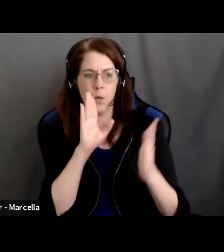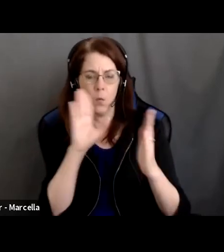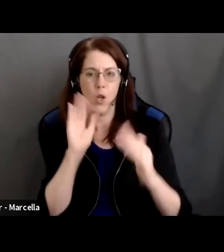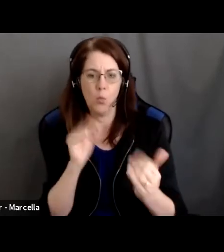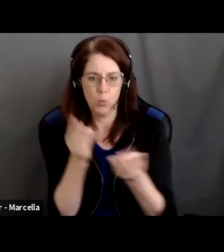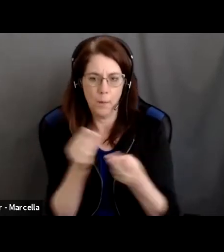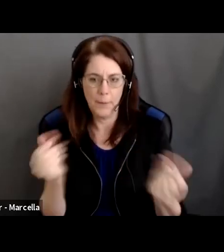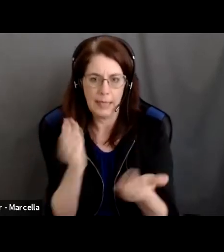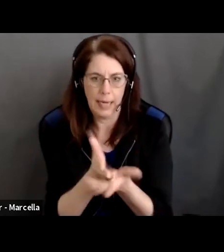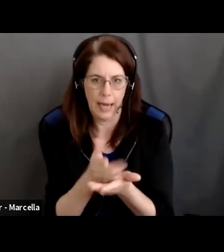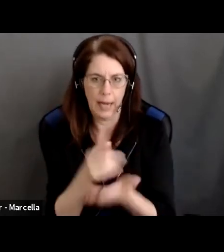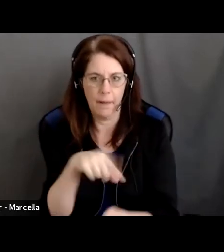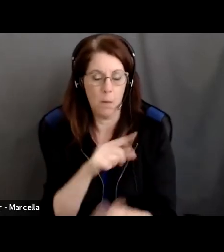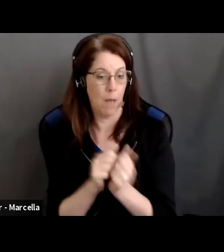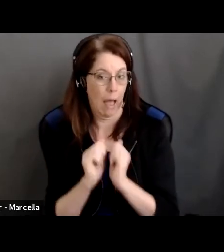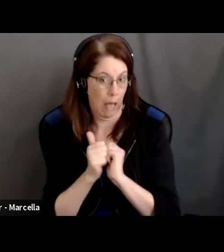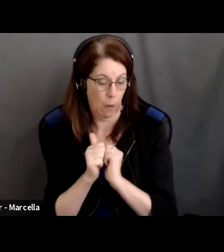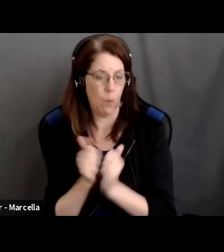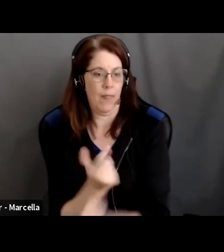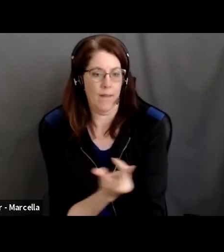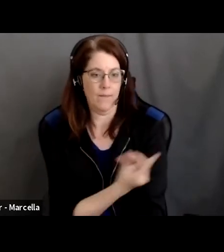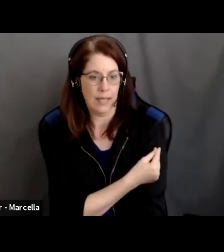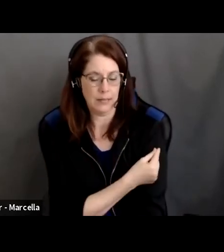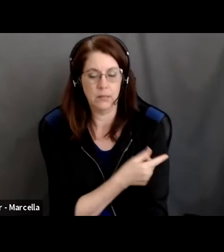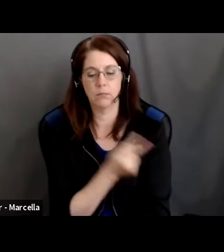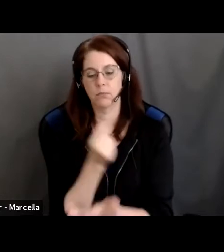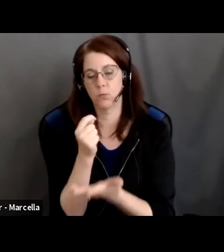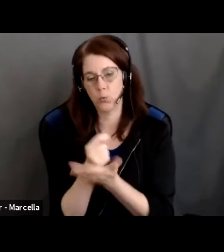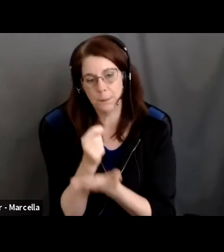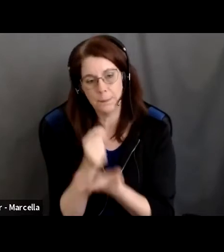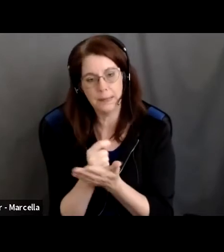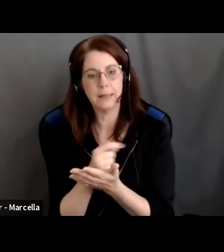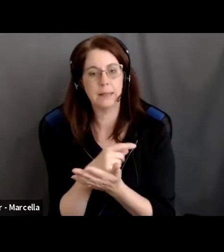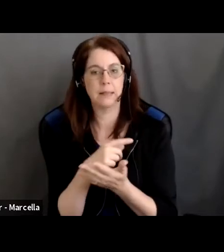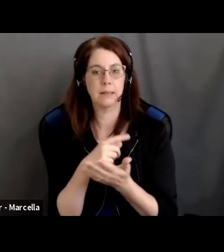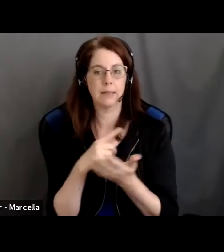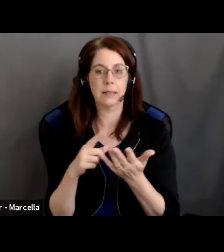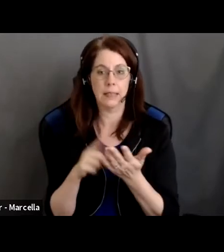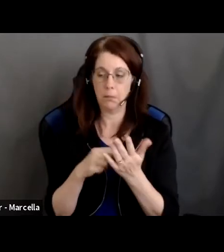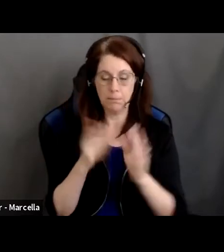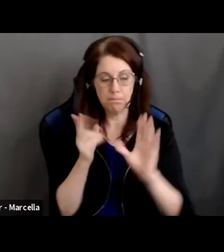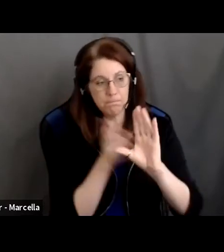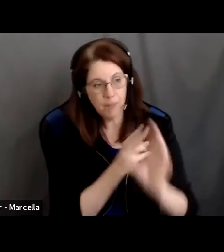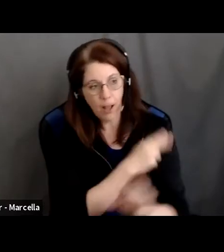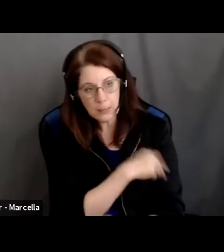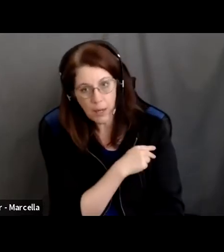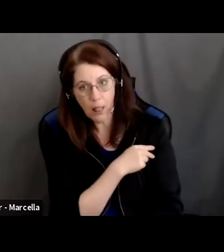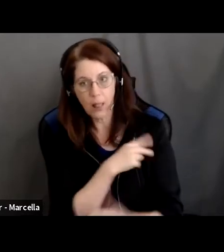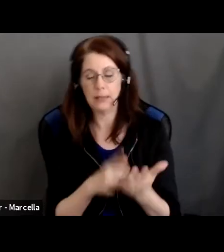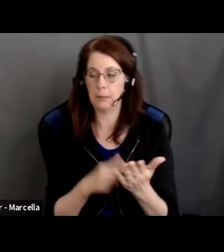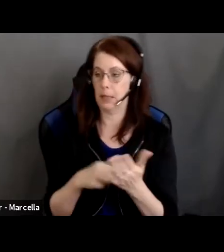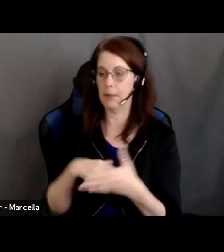with vaccines, with treatments, sometimes in hospitals, sometimes not.